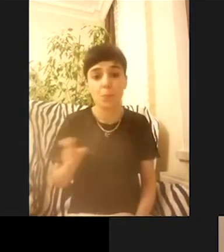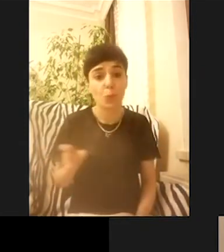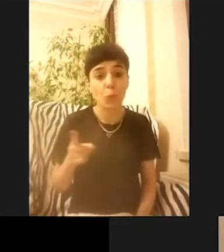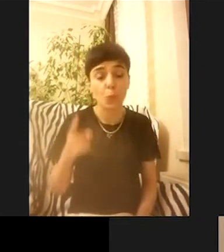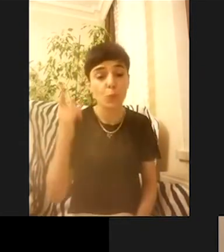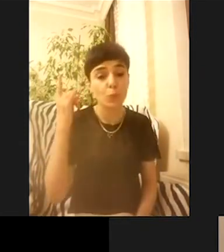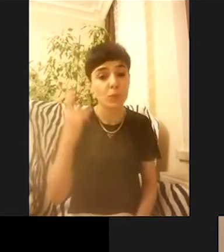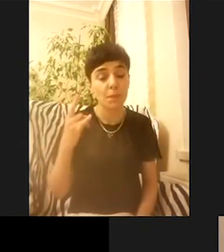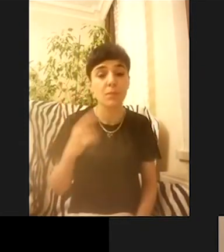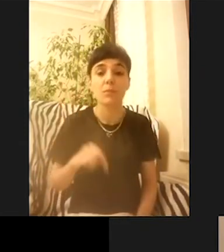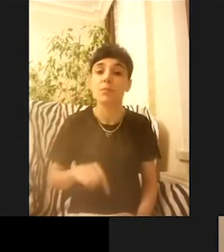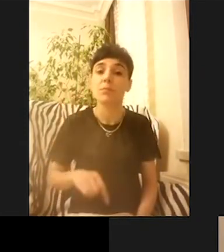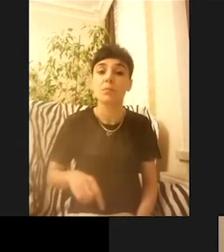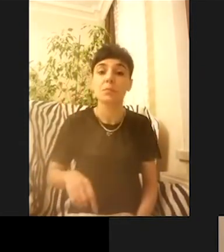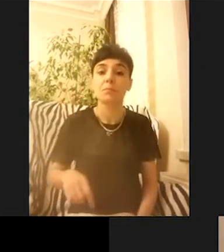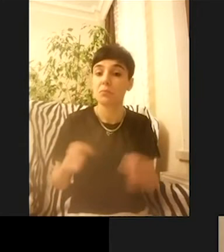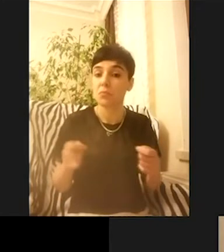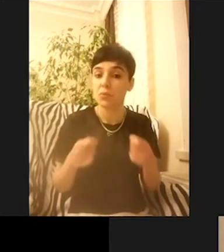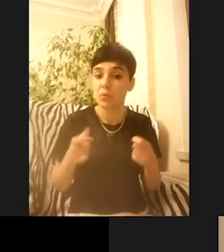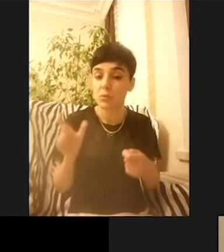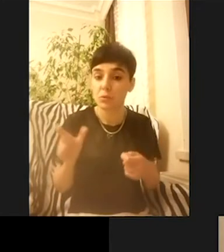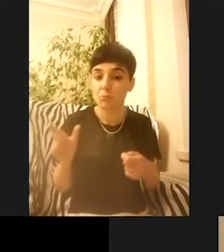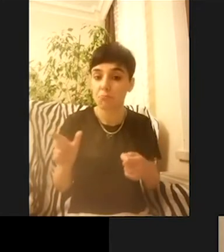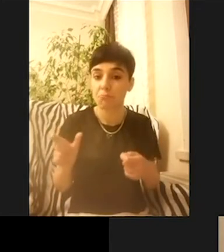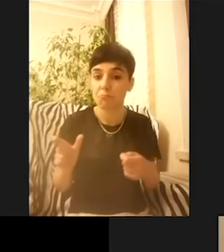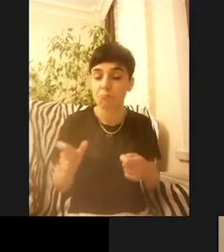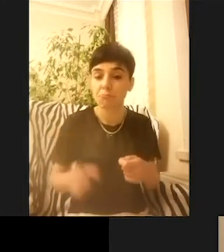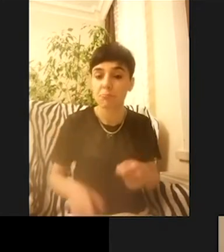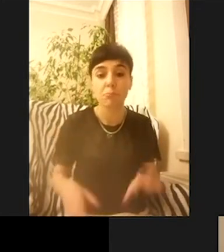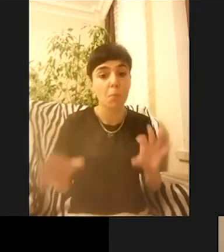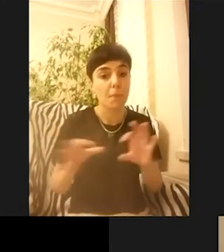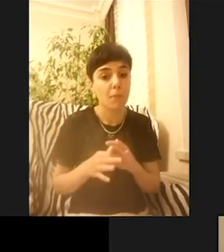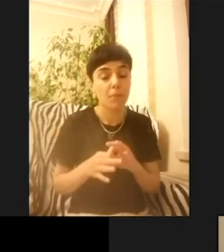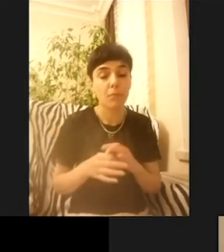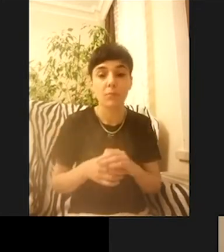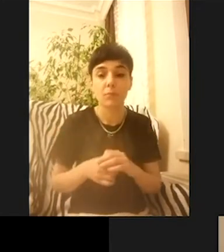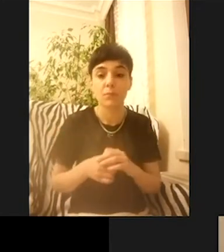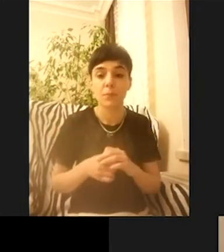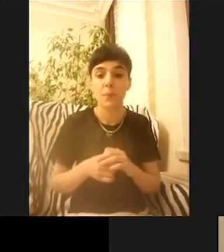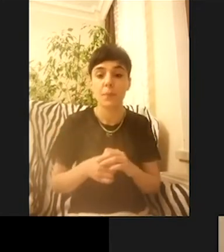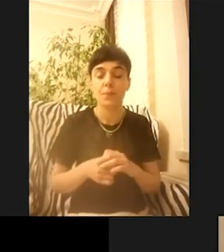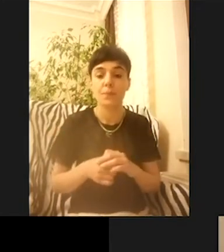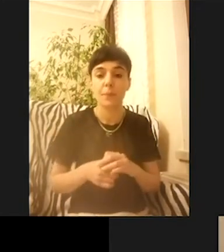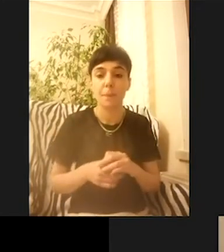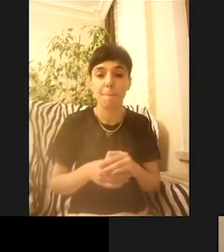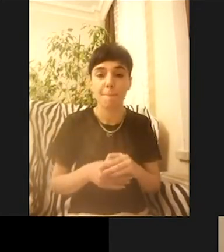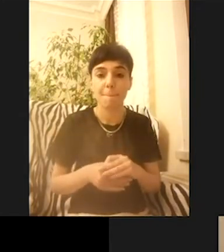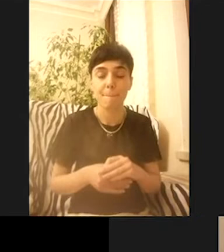or more so the violent effects, the everyday violent effects on Kurdish life.